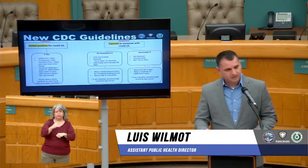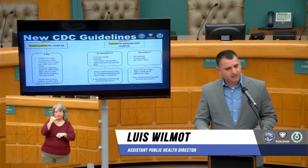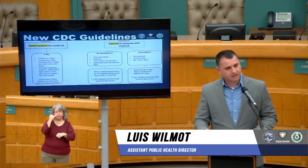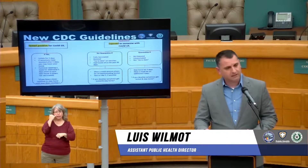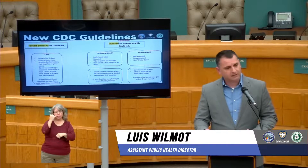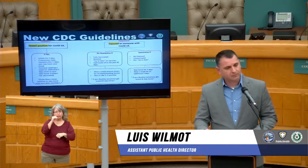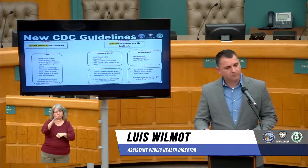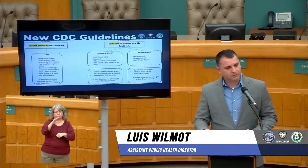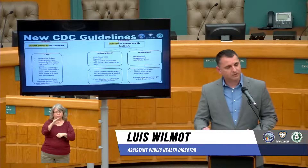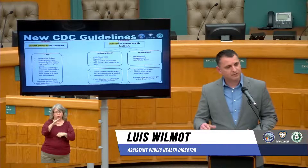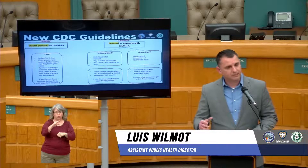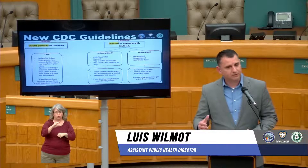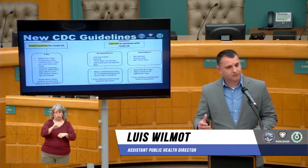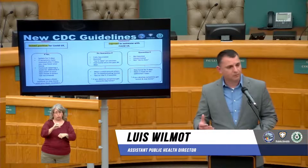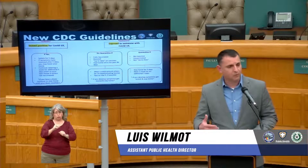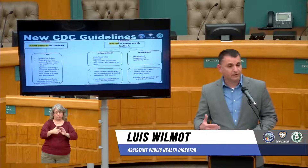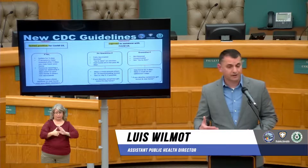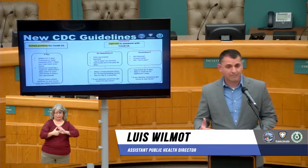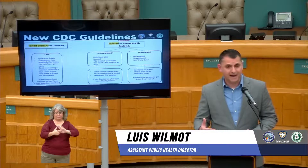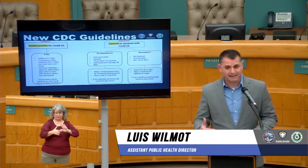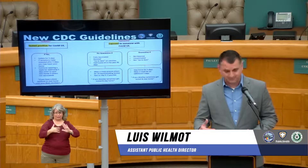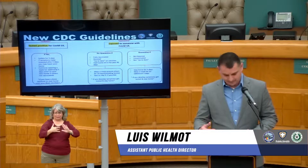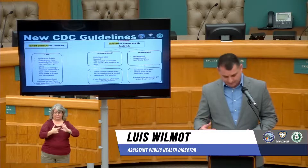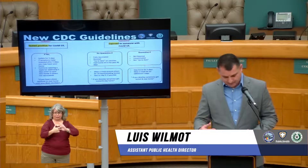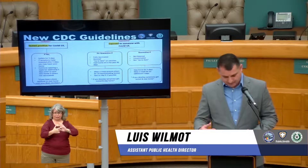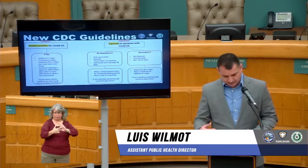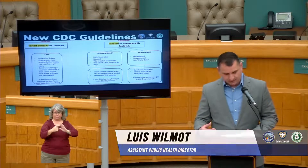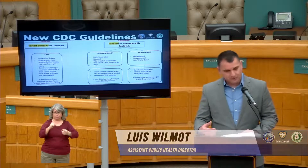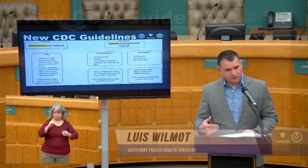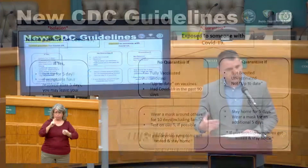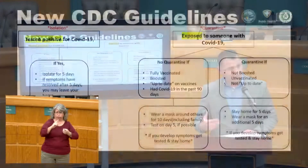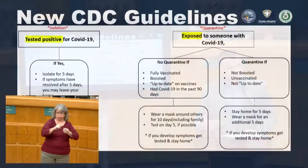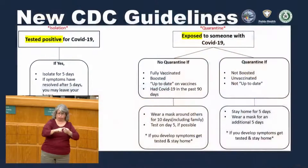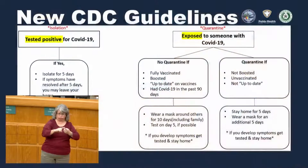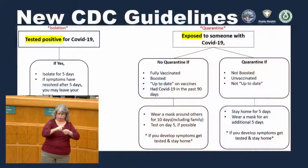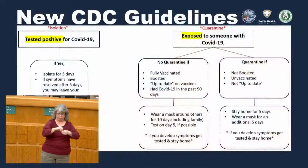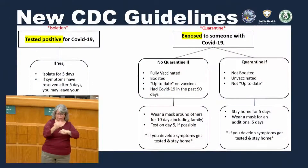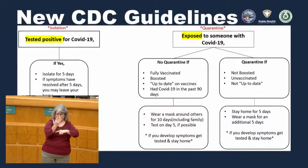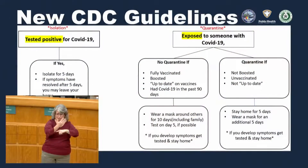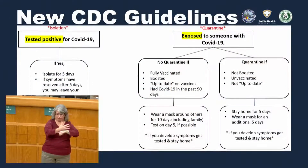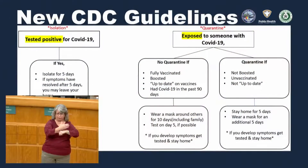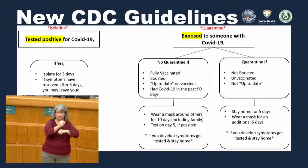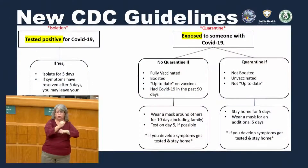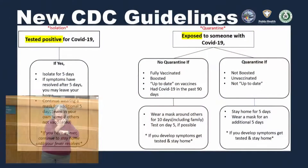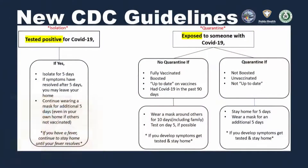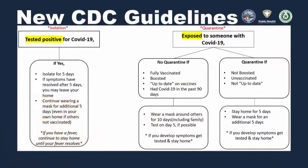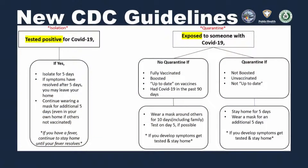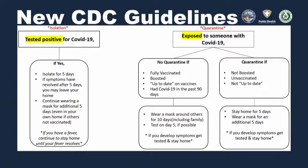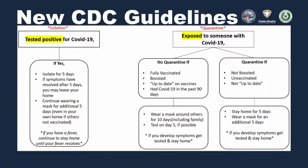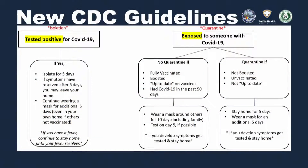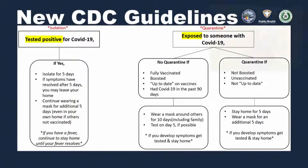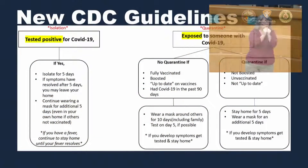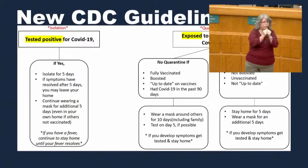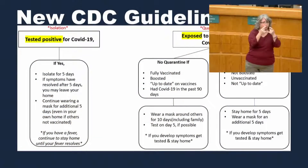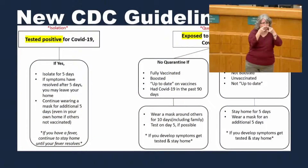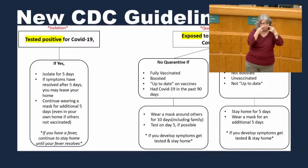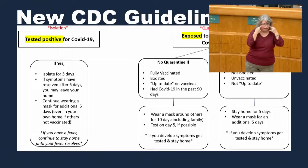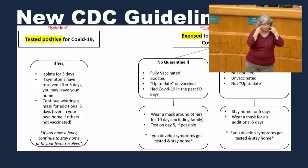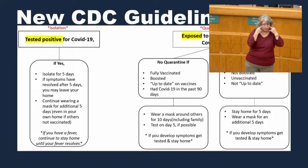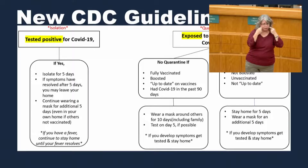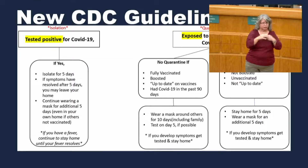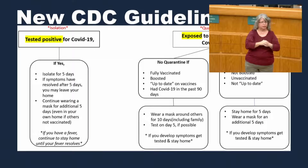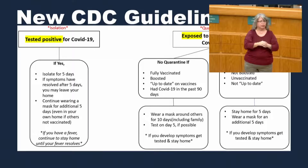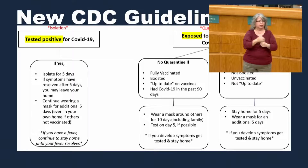days, you can leave your home wearing a mask. If you still have fever, you're not supposed to leave your